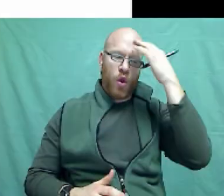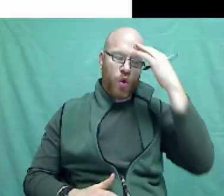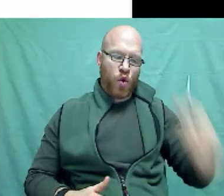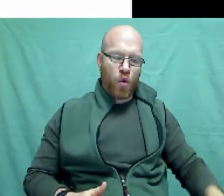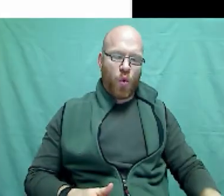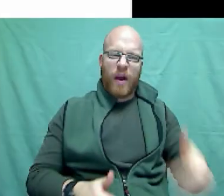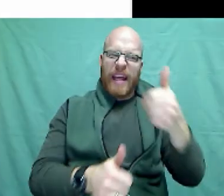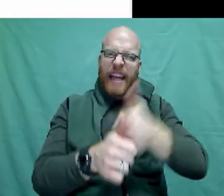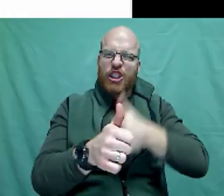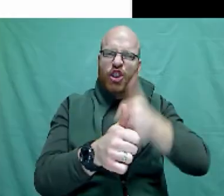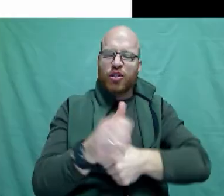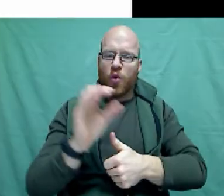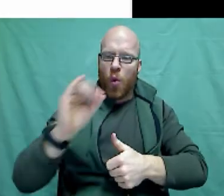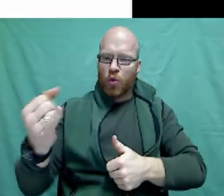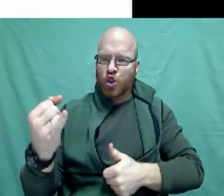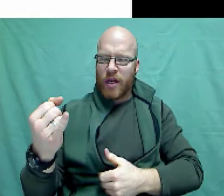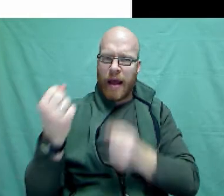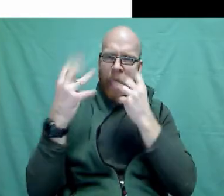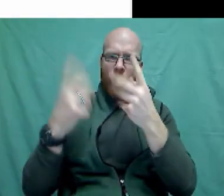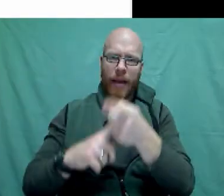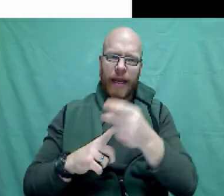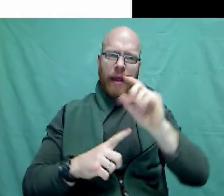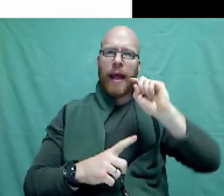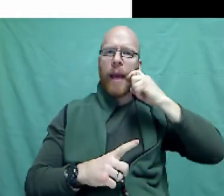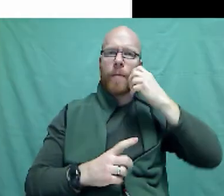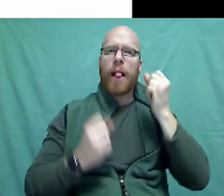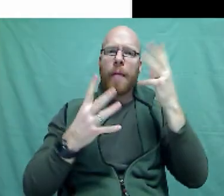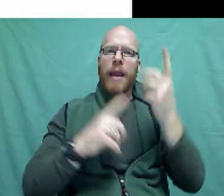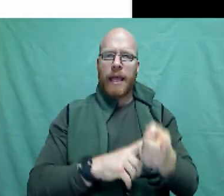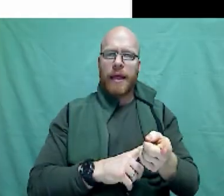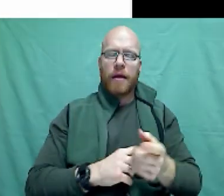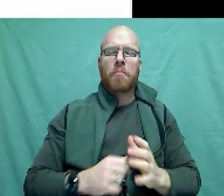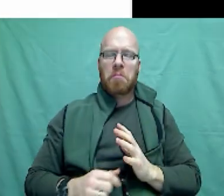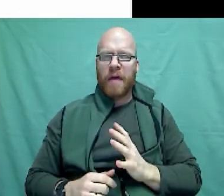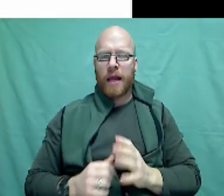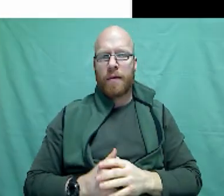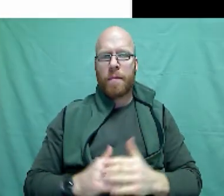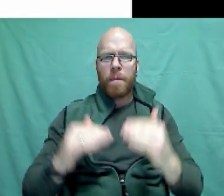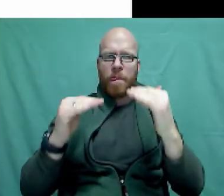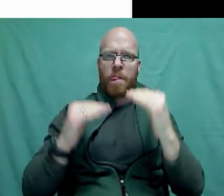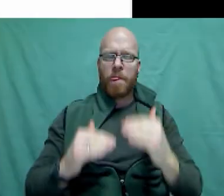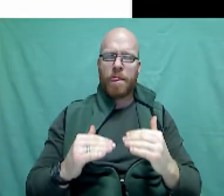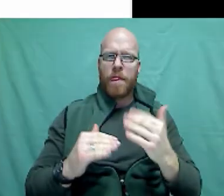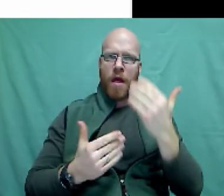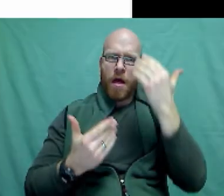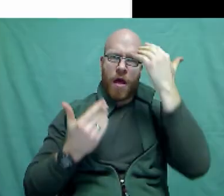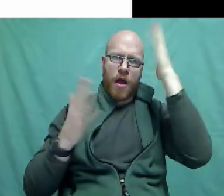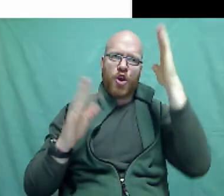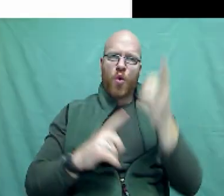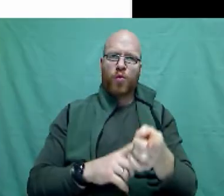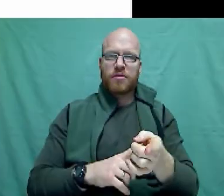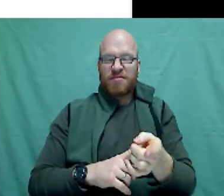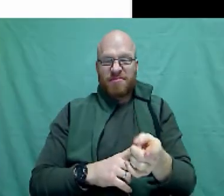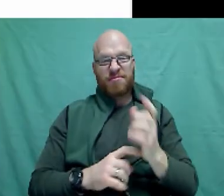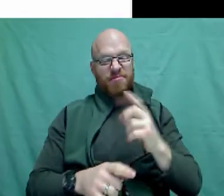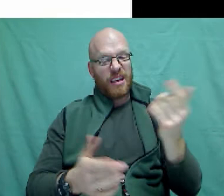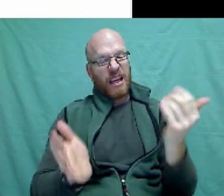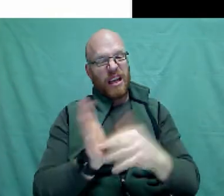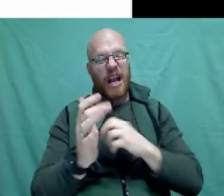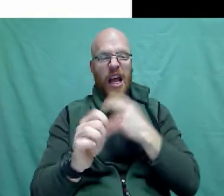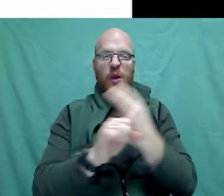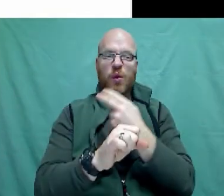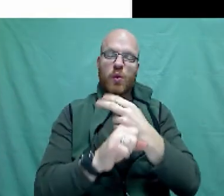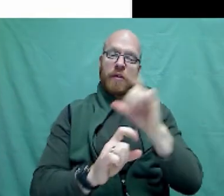We want to know how many apple juices and orange juices we have. How many of each? Now those